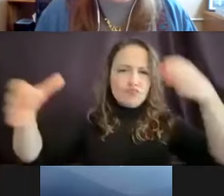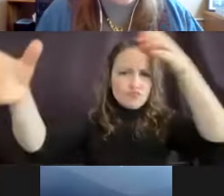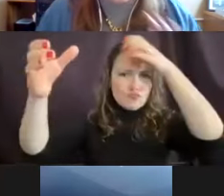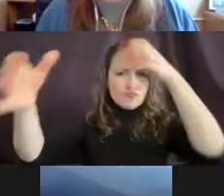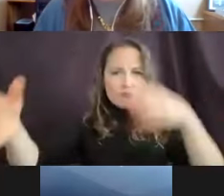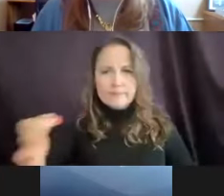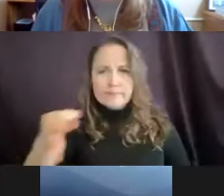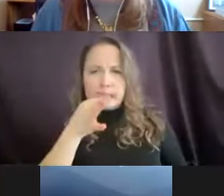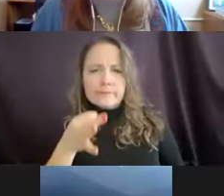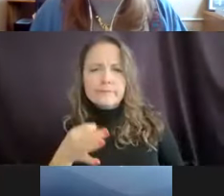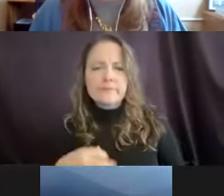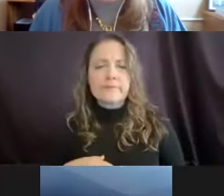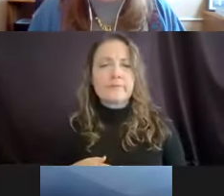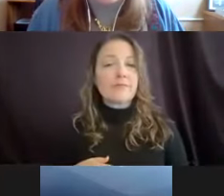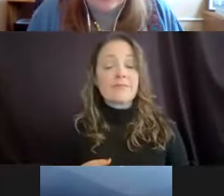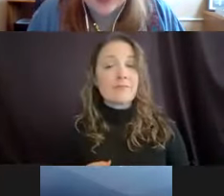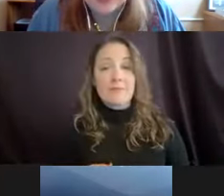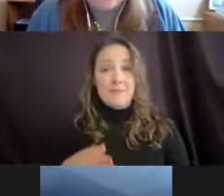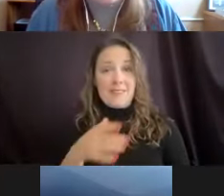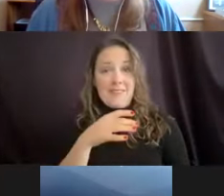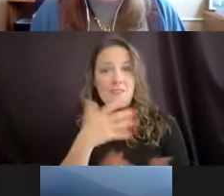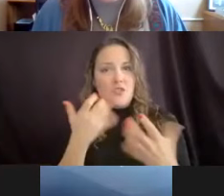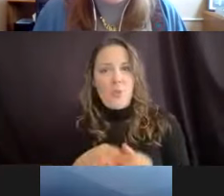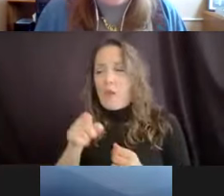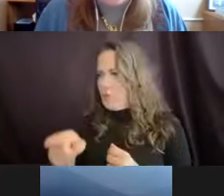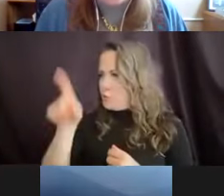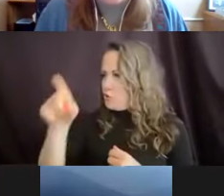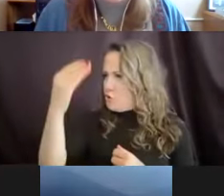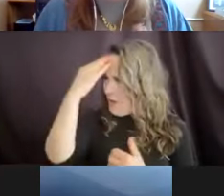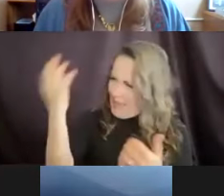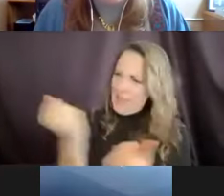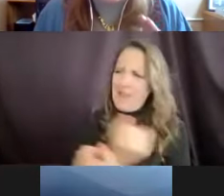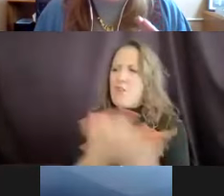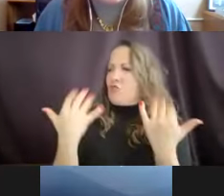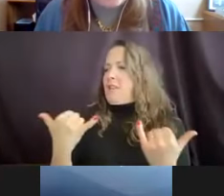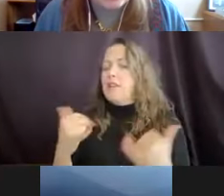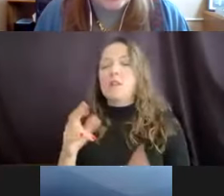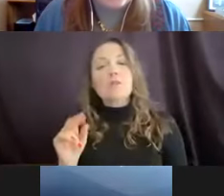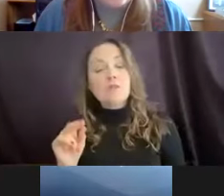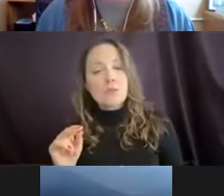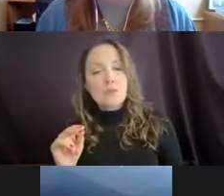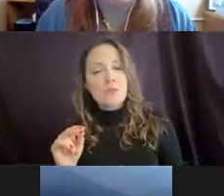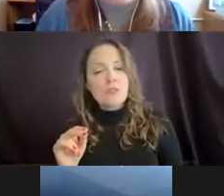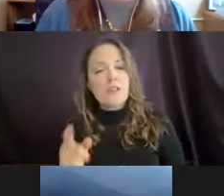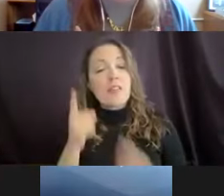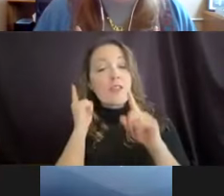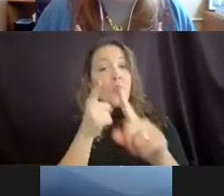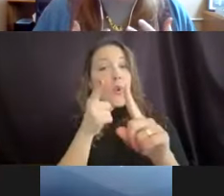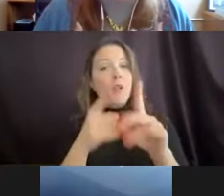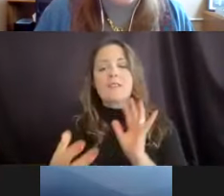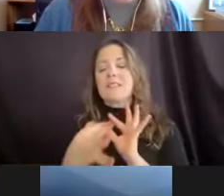make sure our teenagers know everything right away. That's really short-sighted. We want connection. We